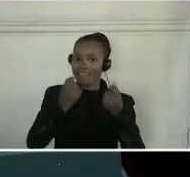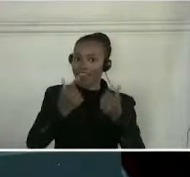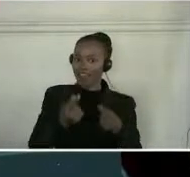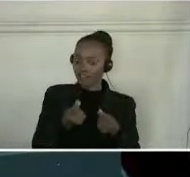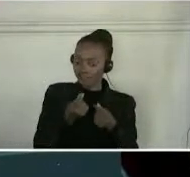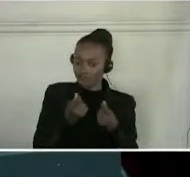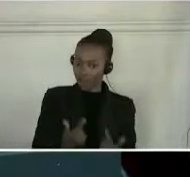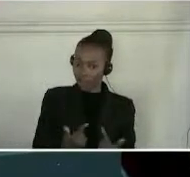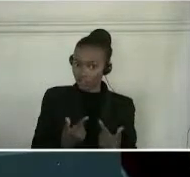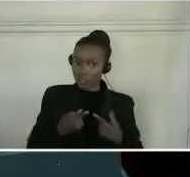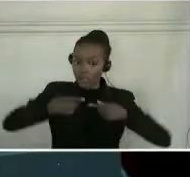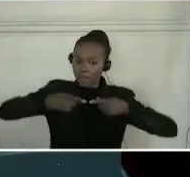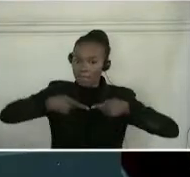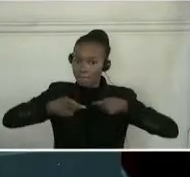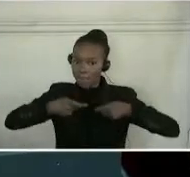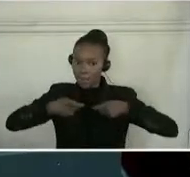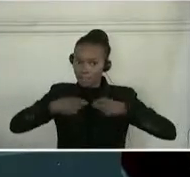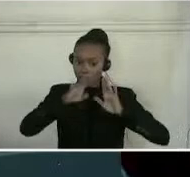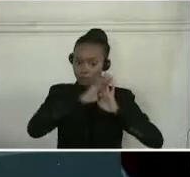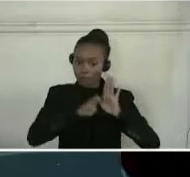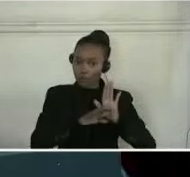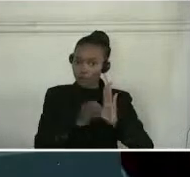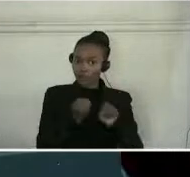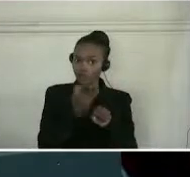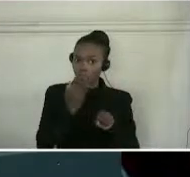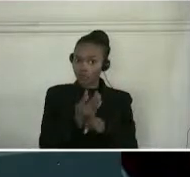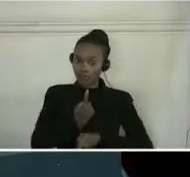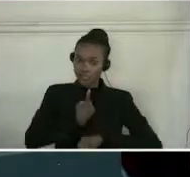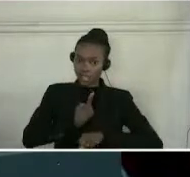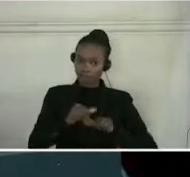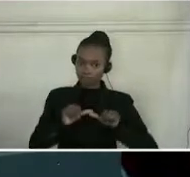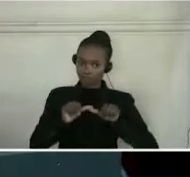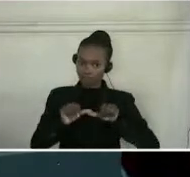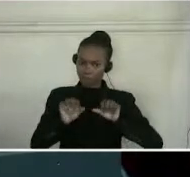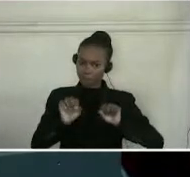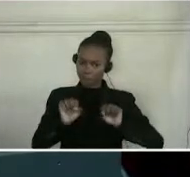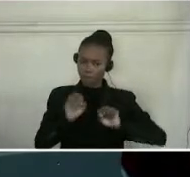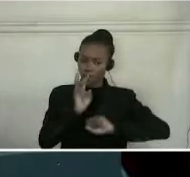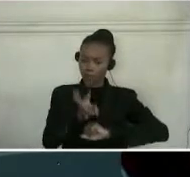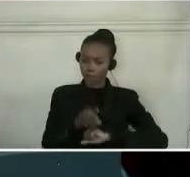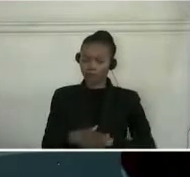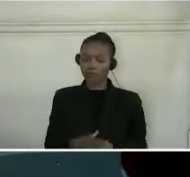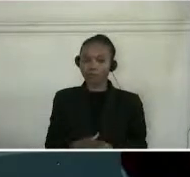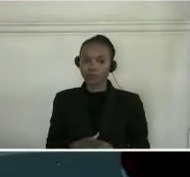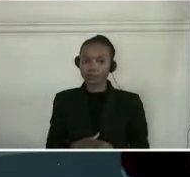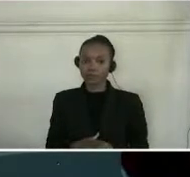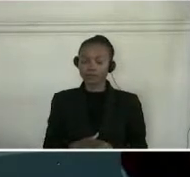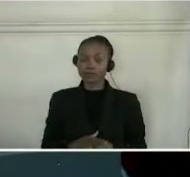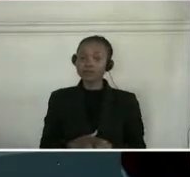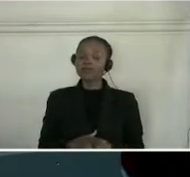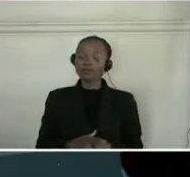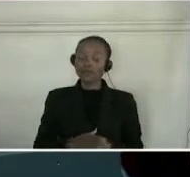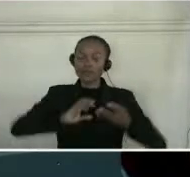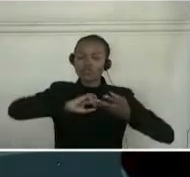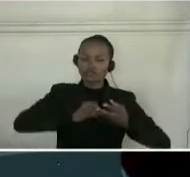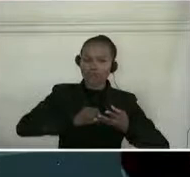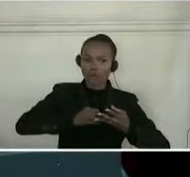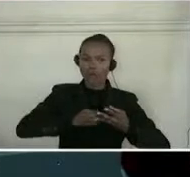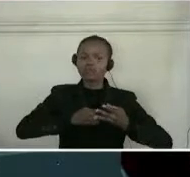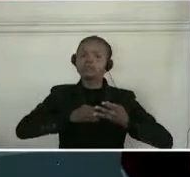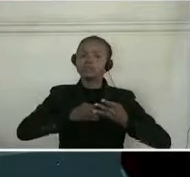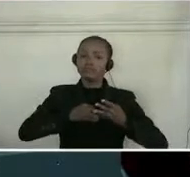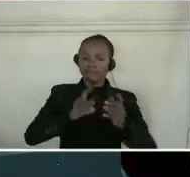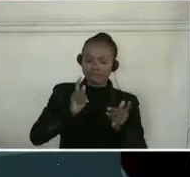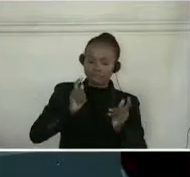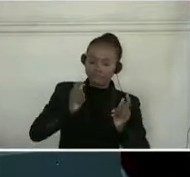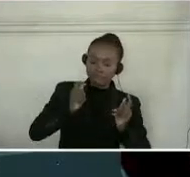in an effort to make them self-sustaining we are restructuring the way in which we will continue